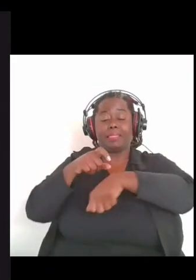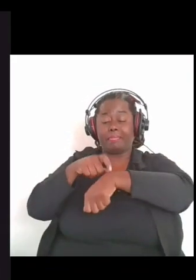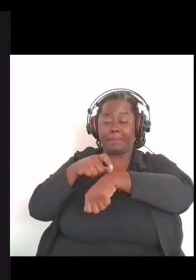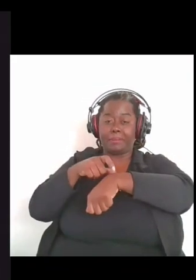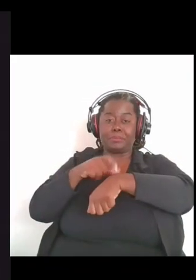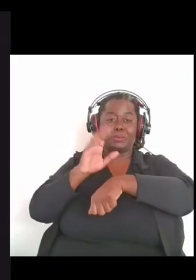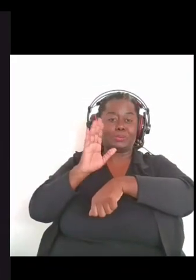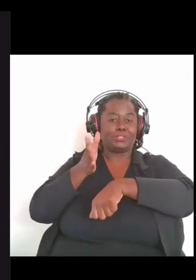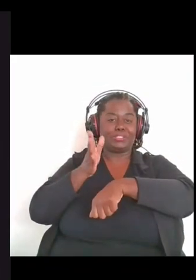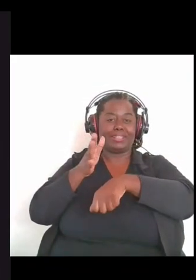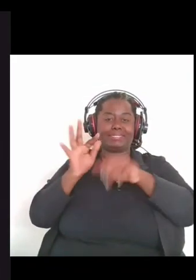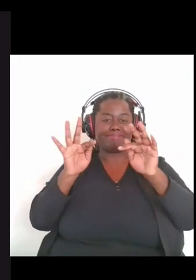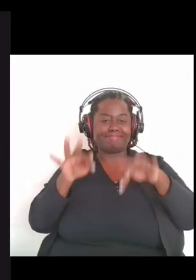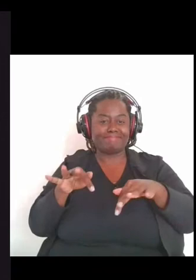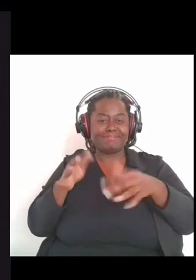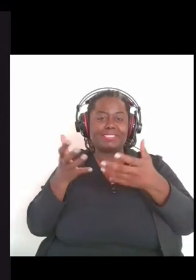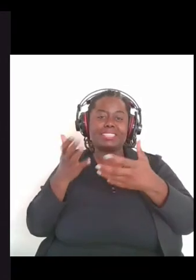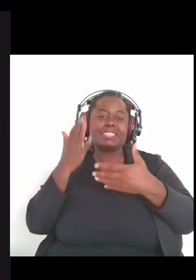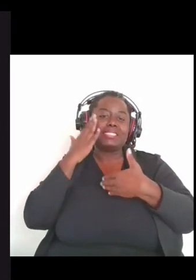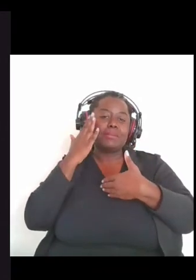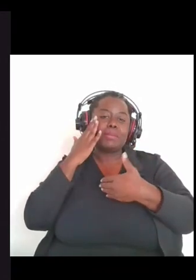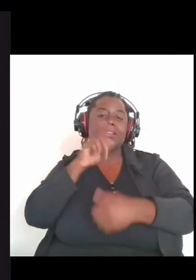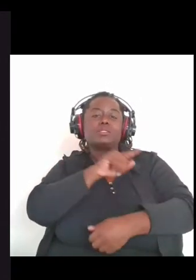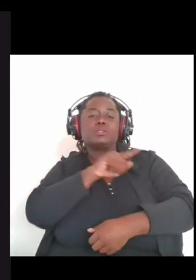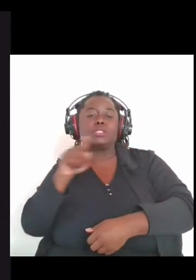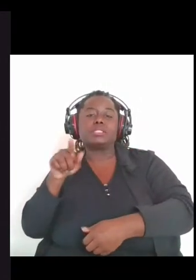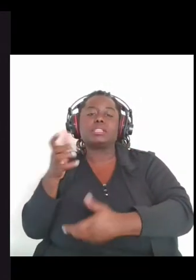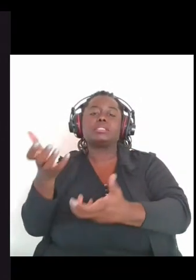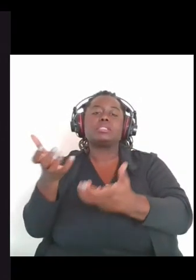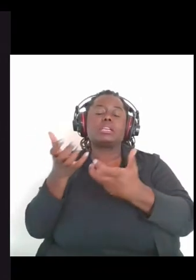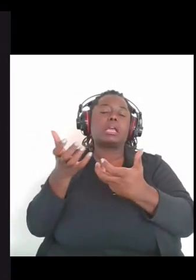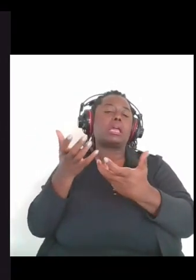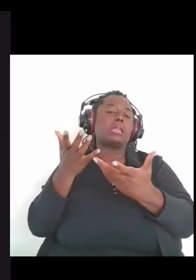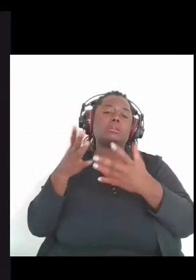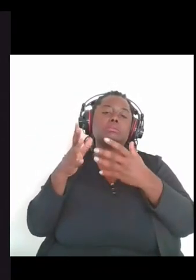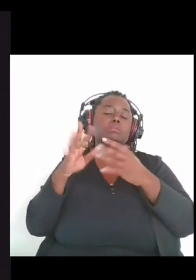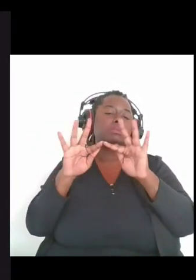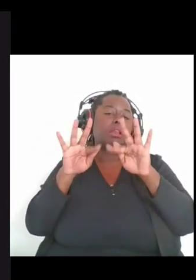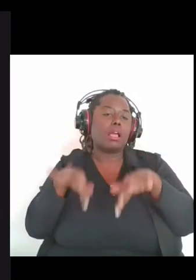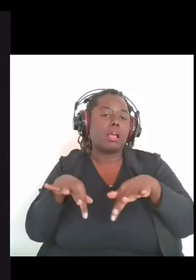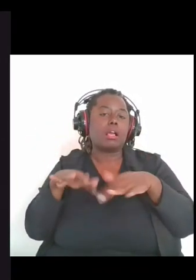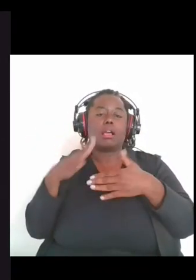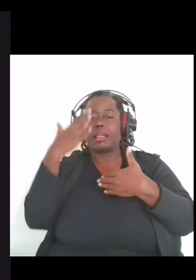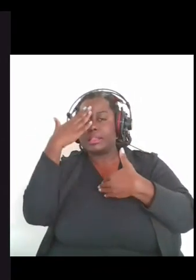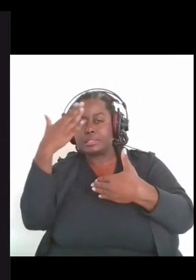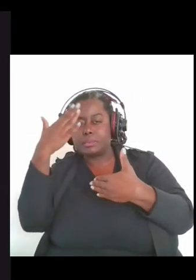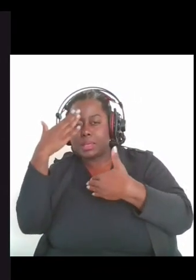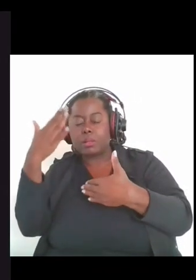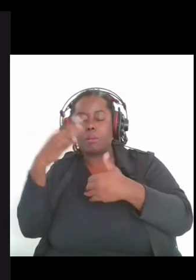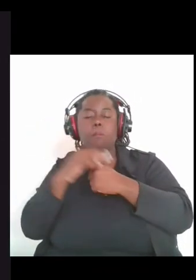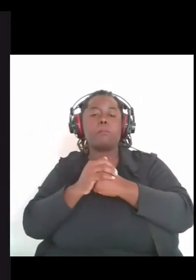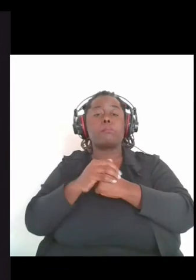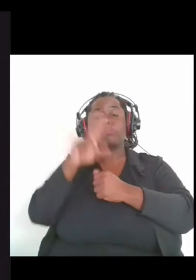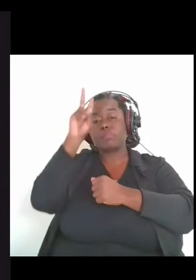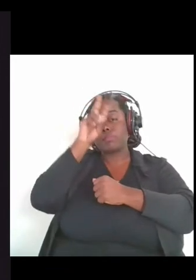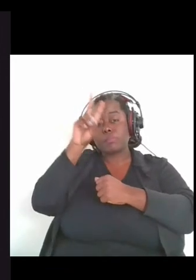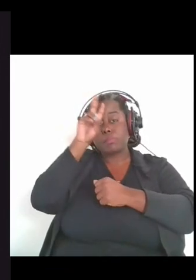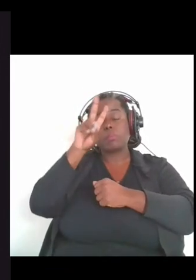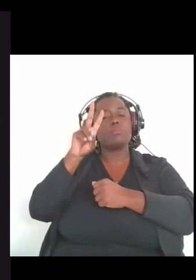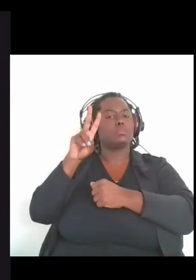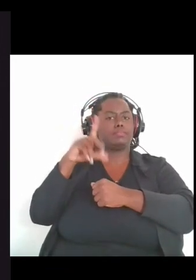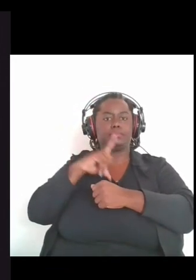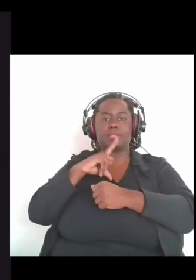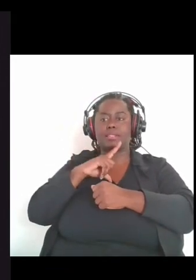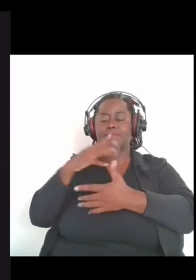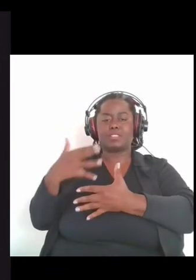well we now run out of time I would like to know if you would like to make any final remarks oh thank people